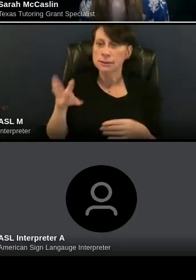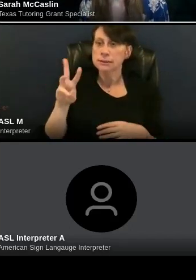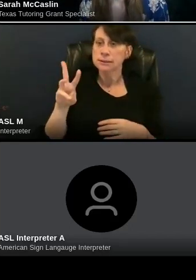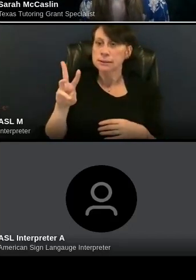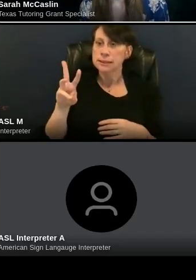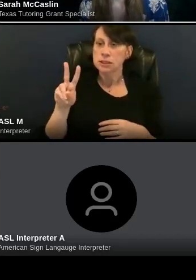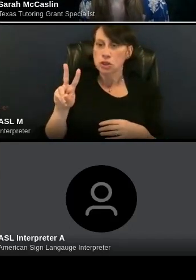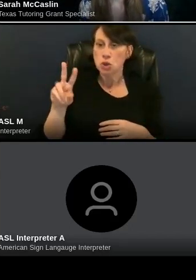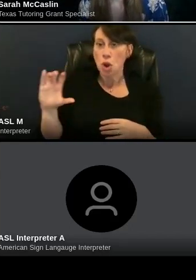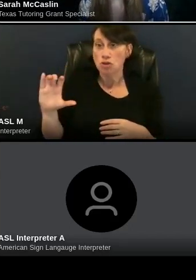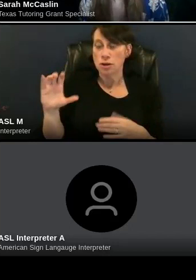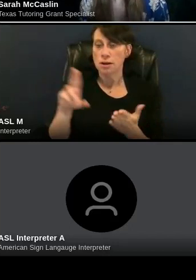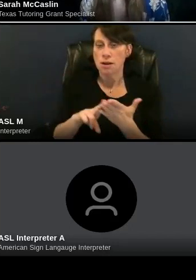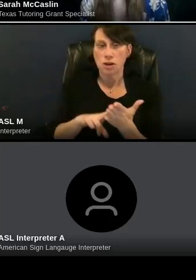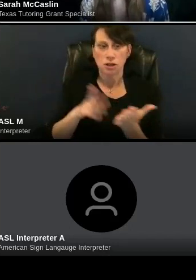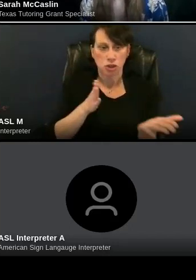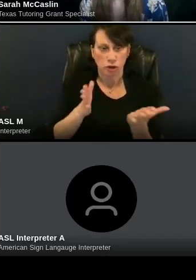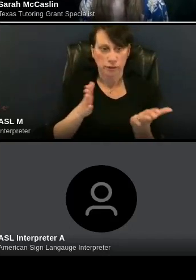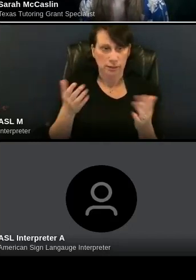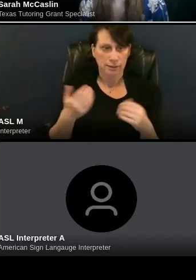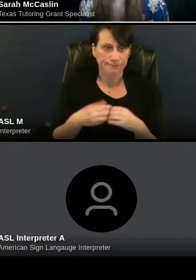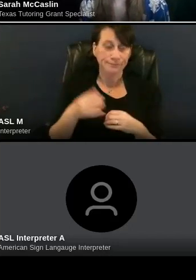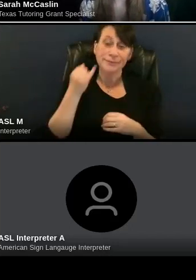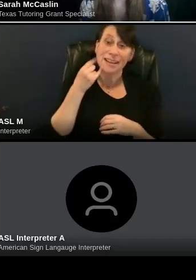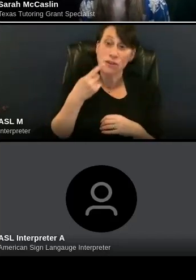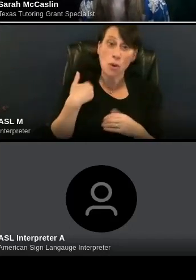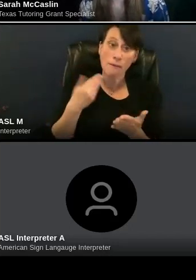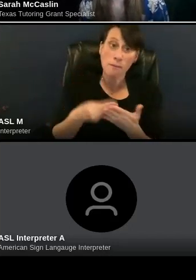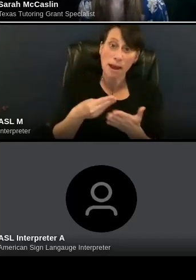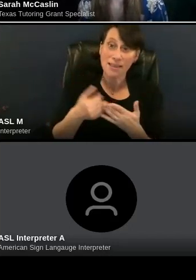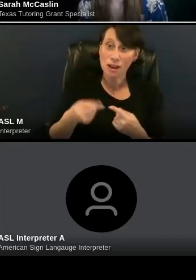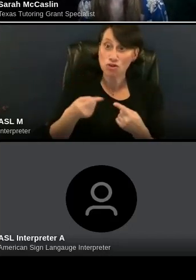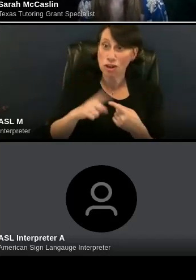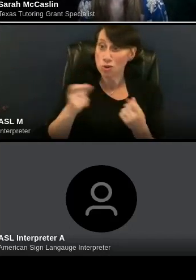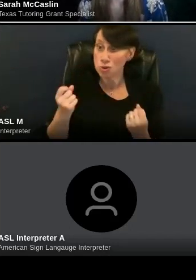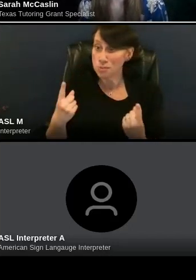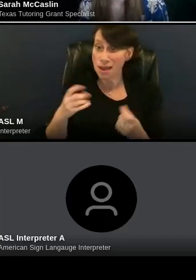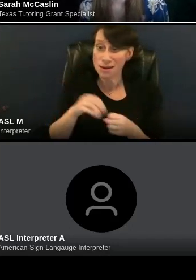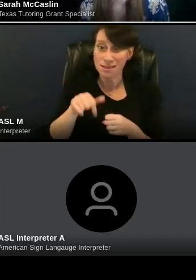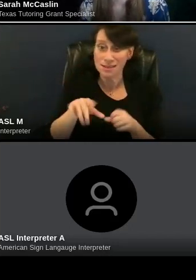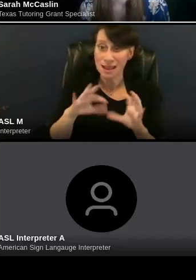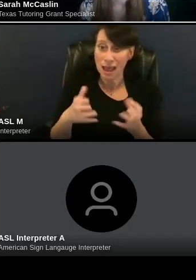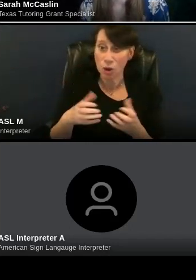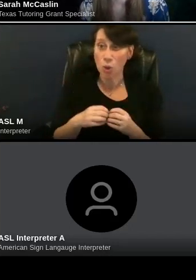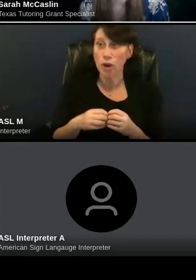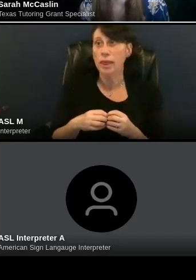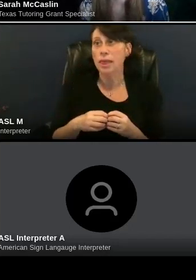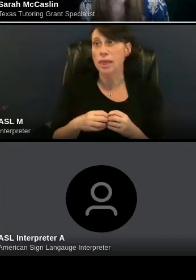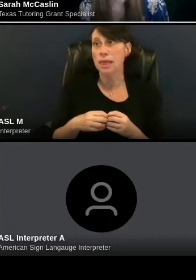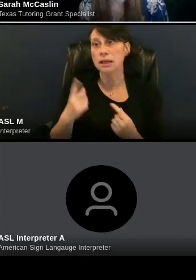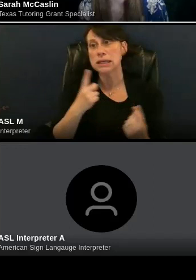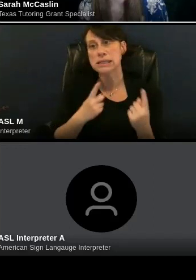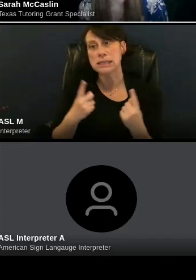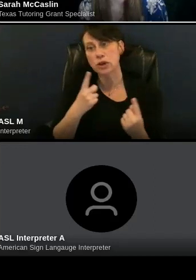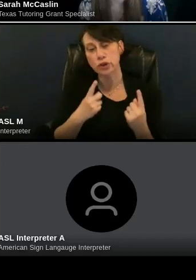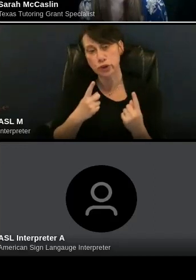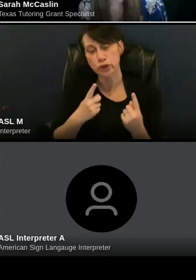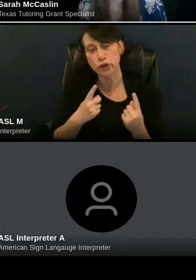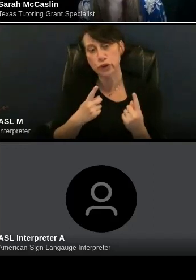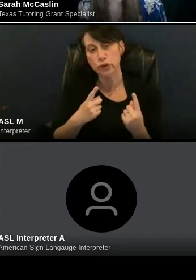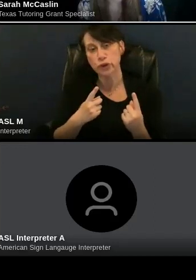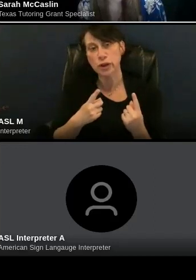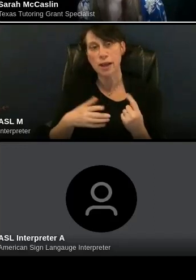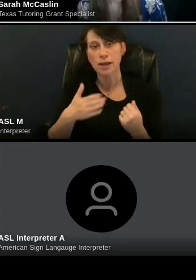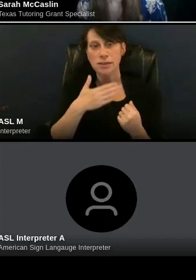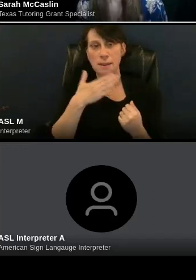6,200 contracted services. If you've got money that you're struggling to spend in this category, consider the Vetted